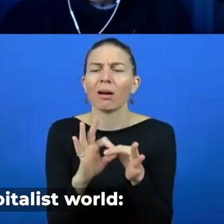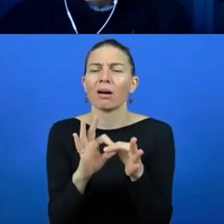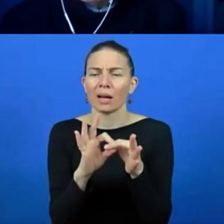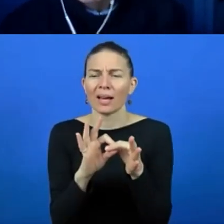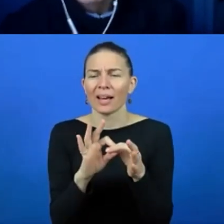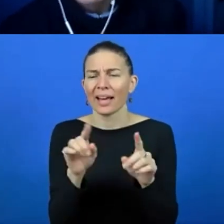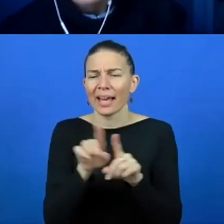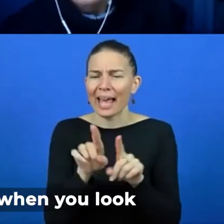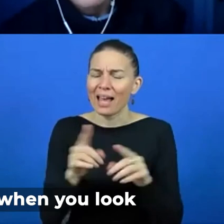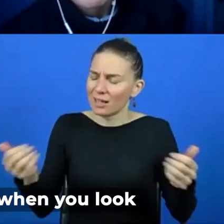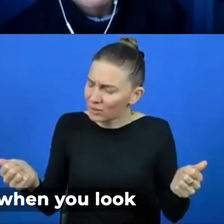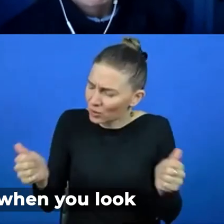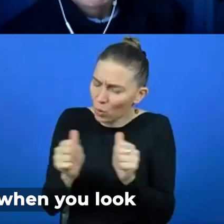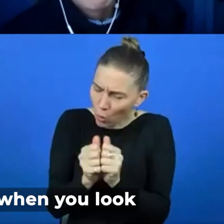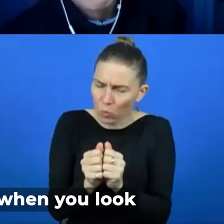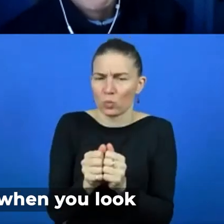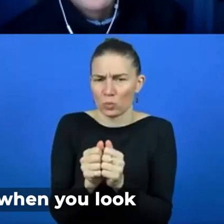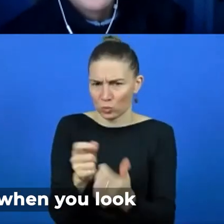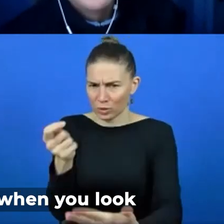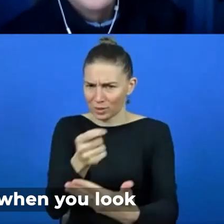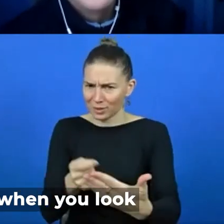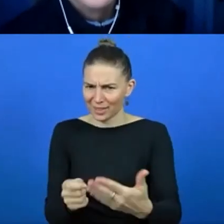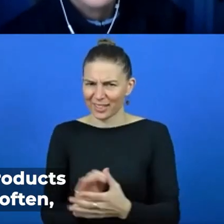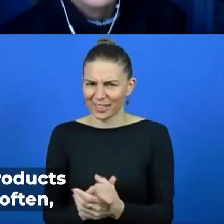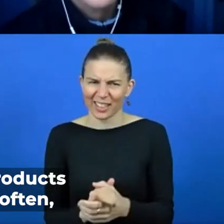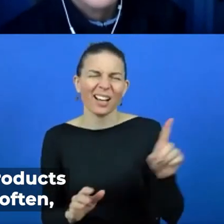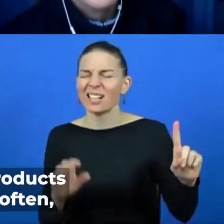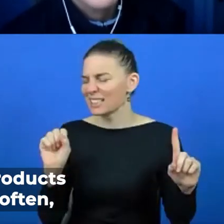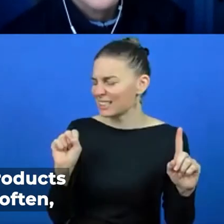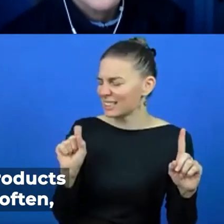world, one of the amazing things when you look at